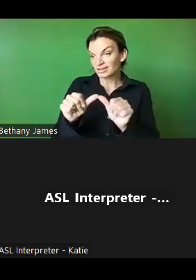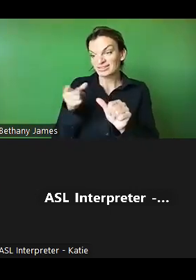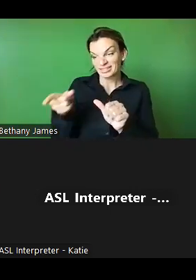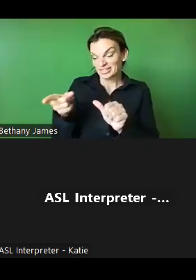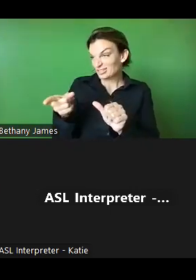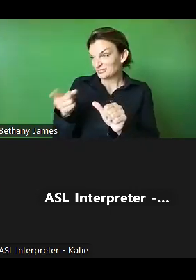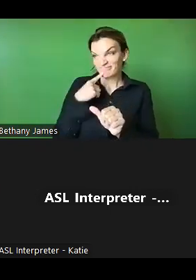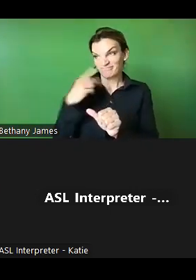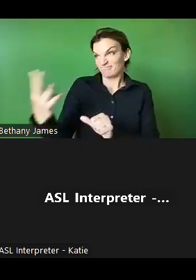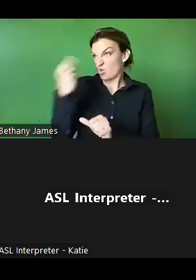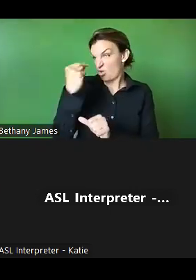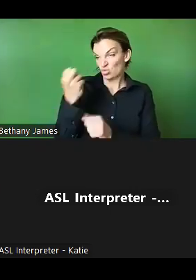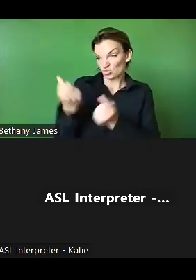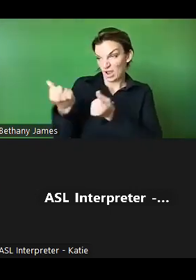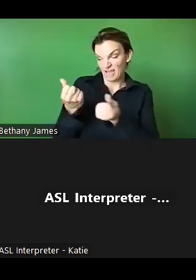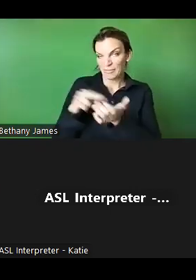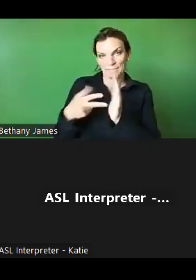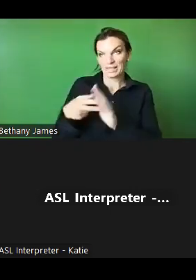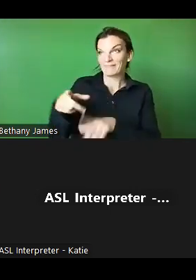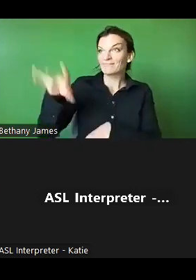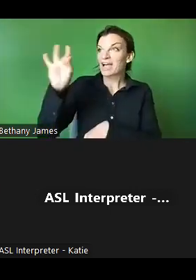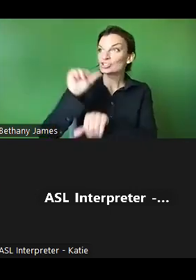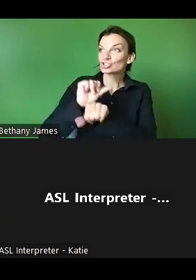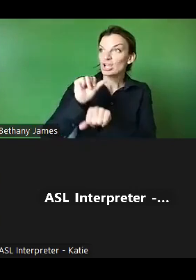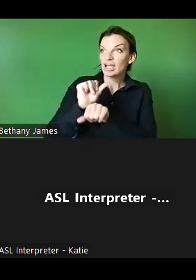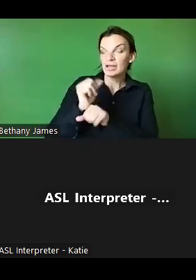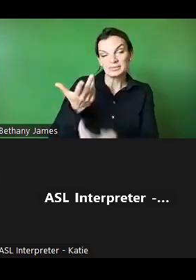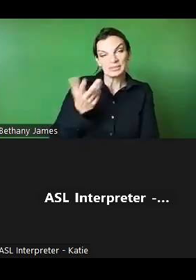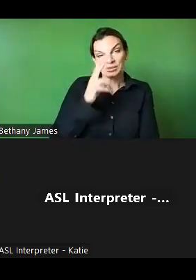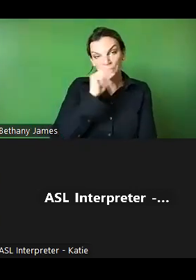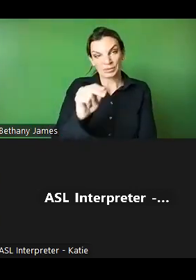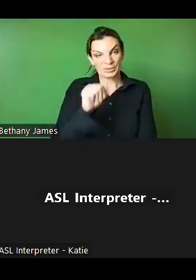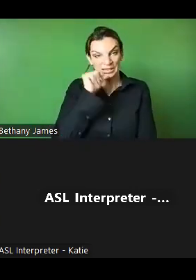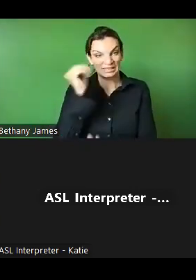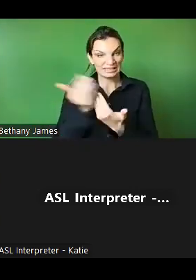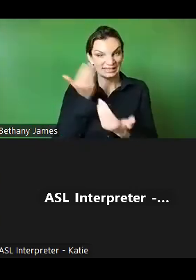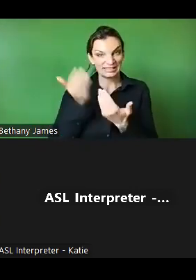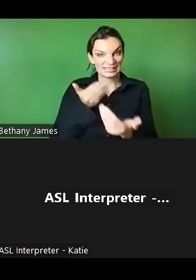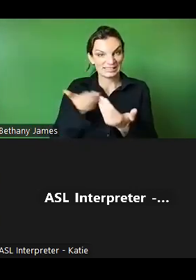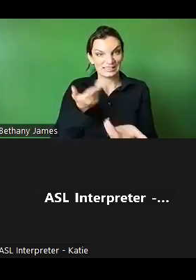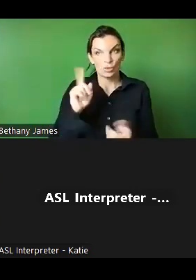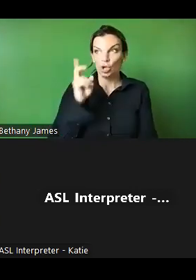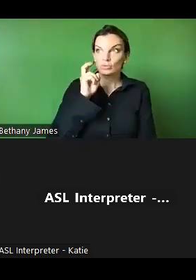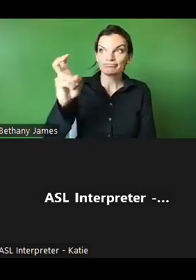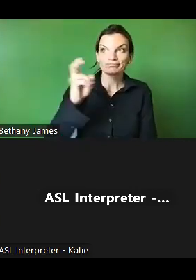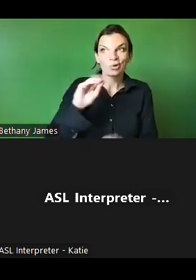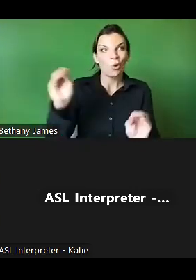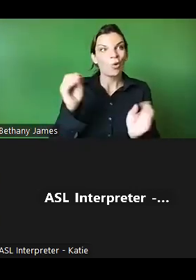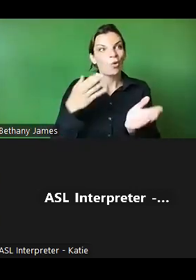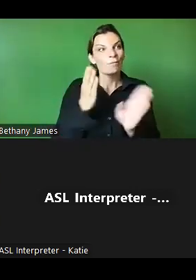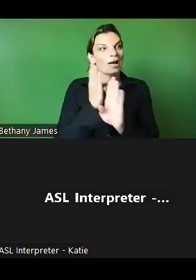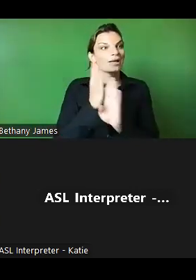to drive, finding employment might be challenging if you don't have access to public transportation.